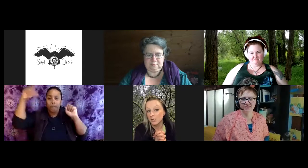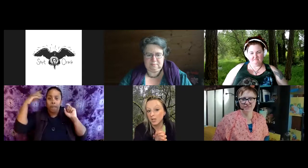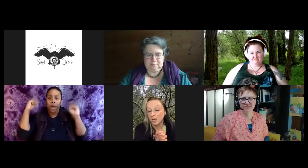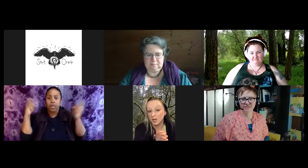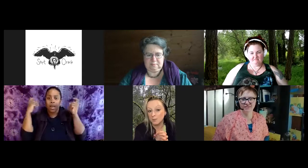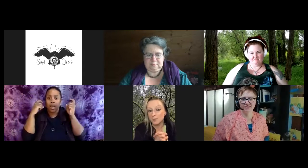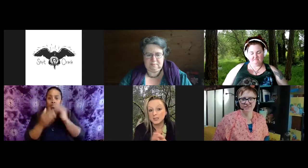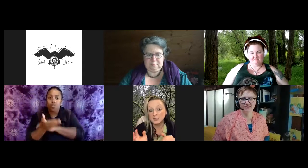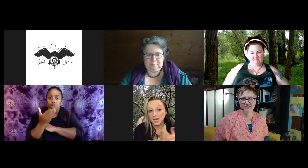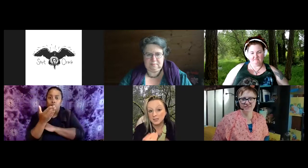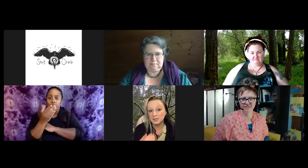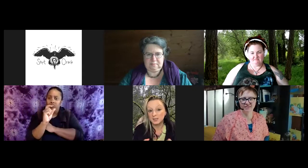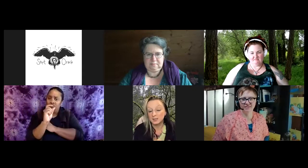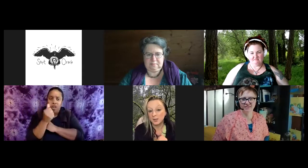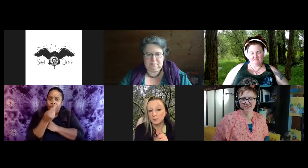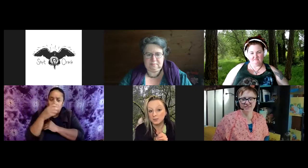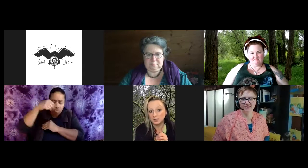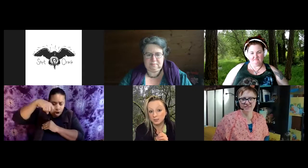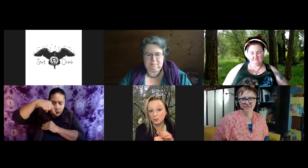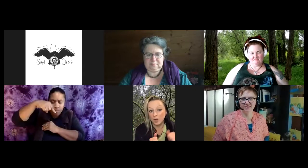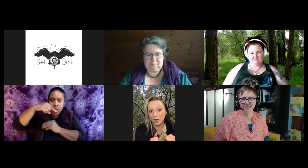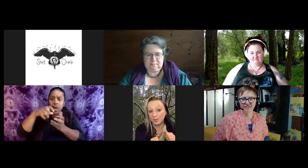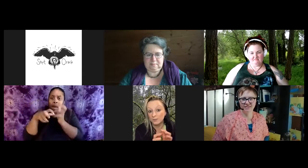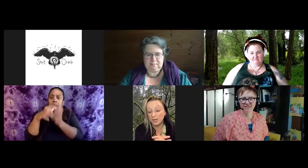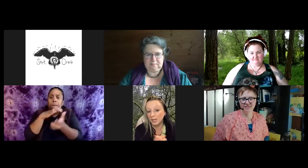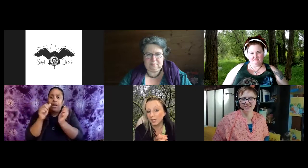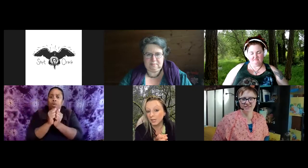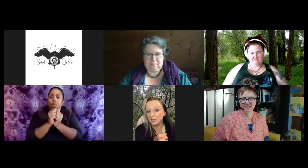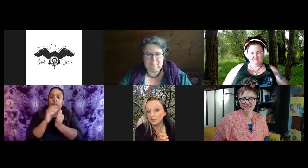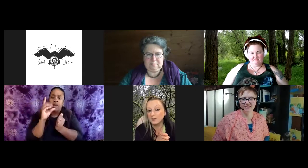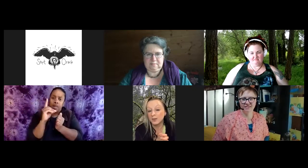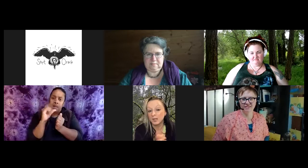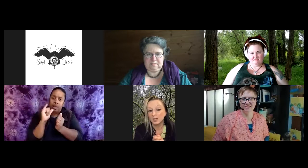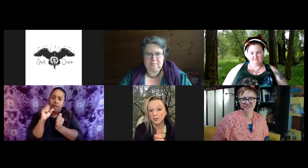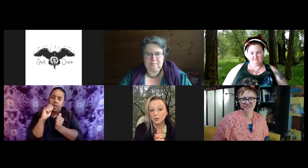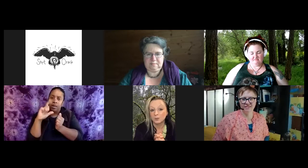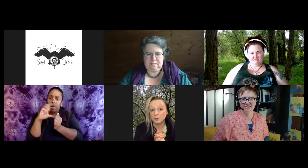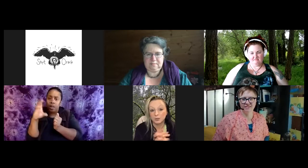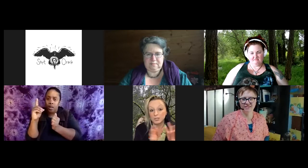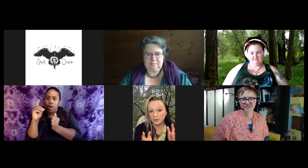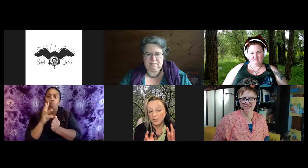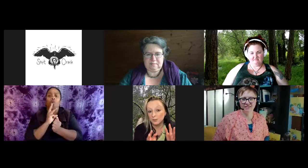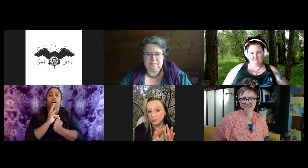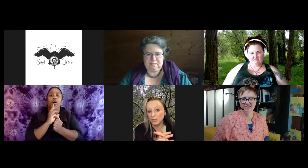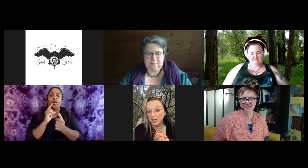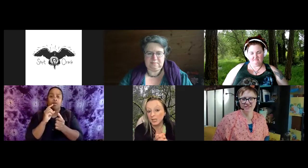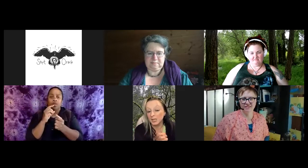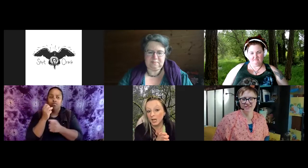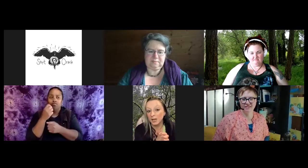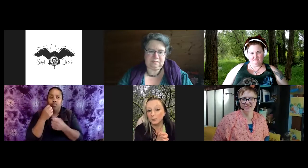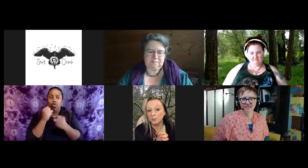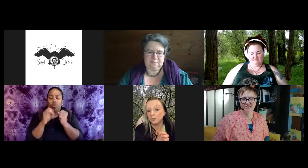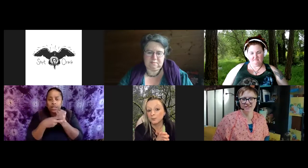need. Mix that into some distilled water and preserve it if you like,